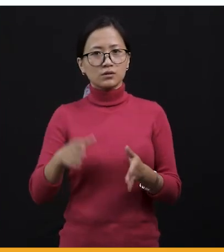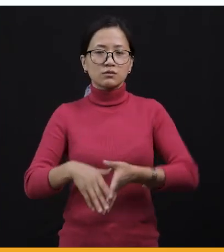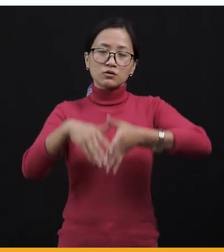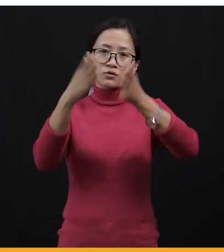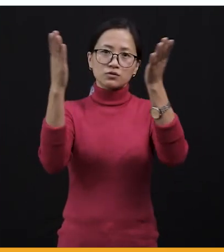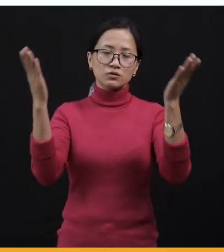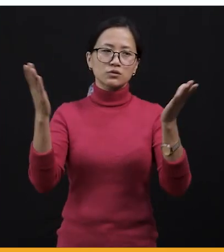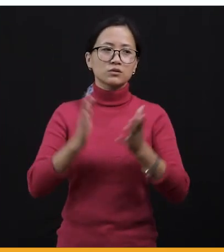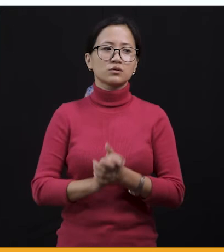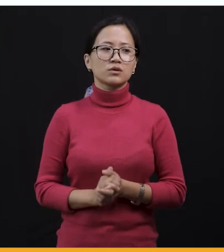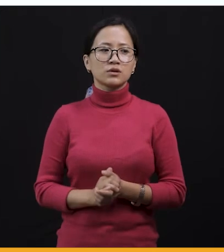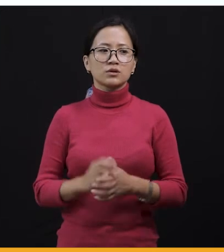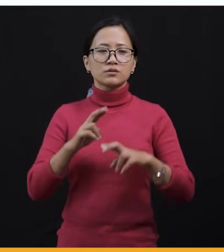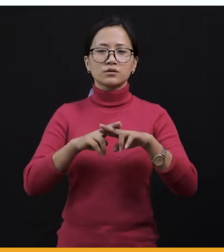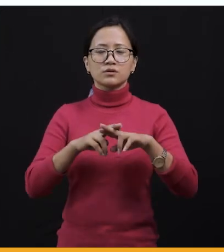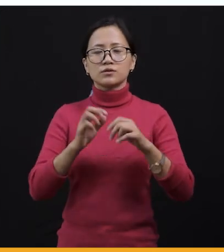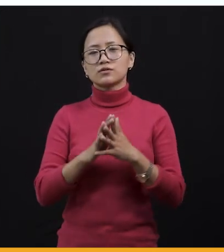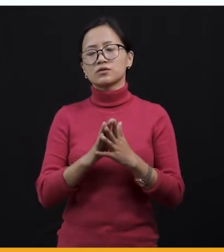We can see deforestation,